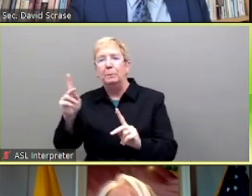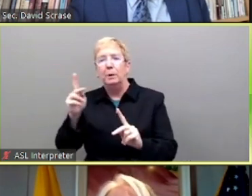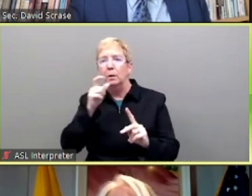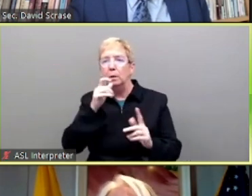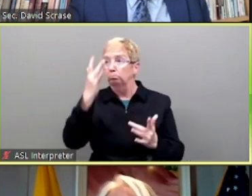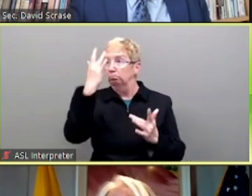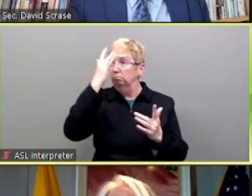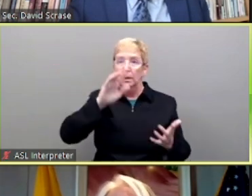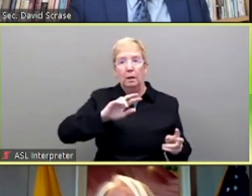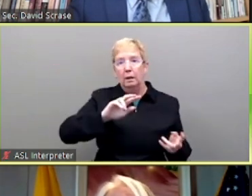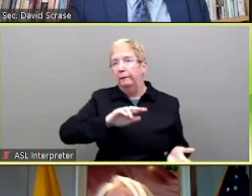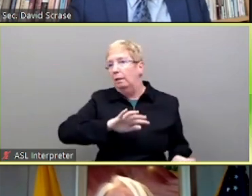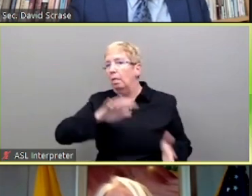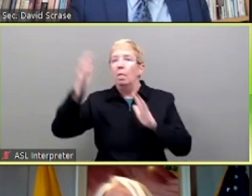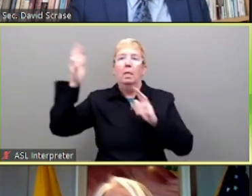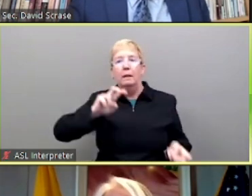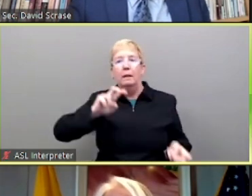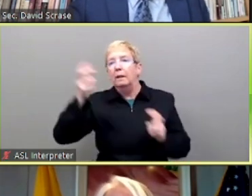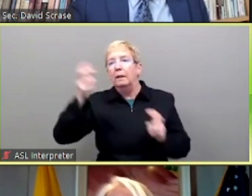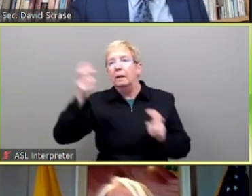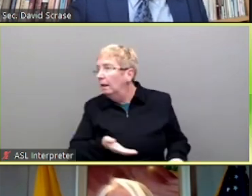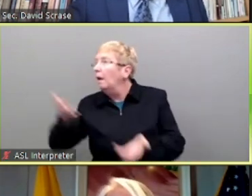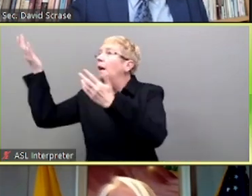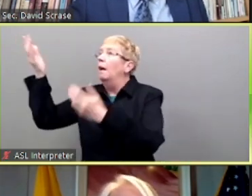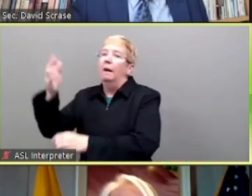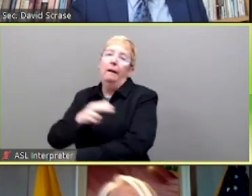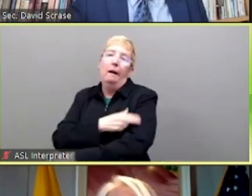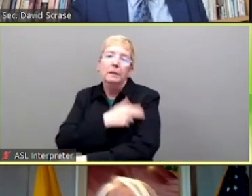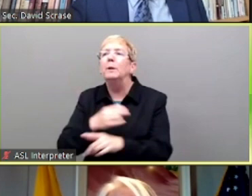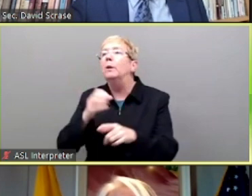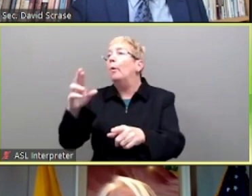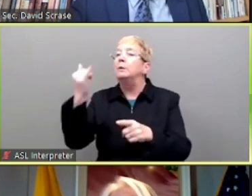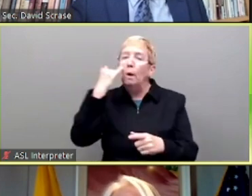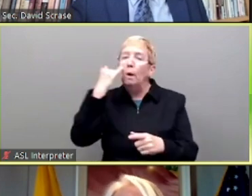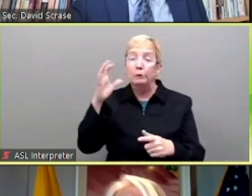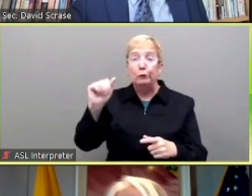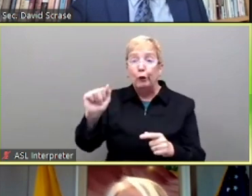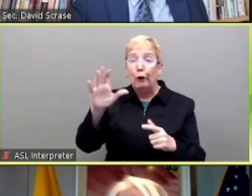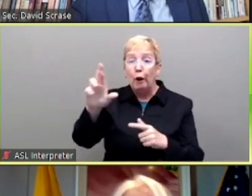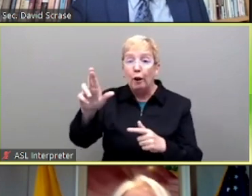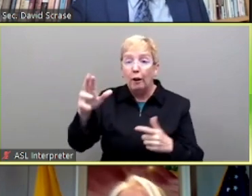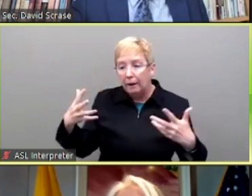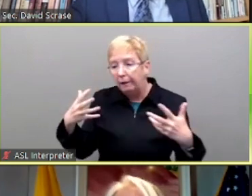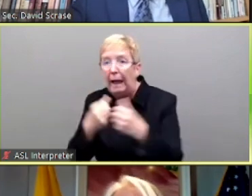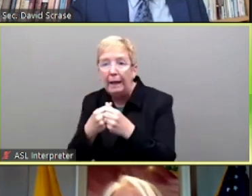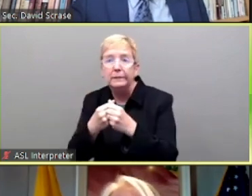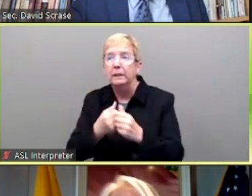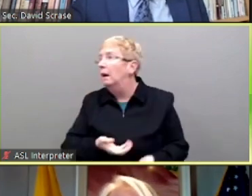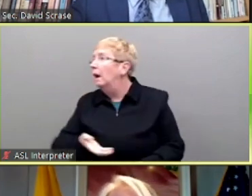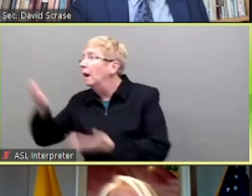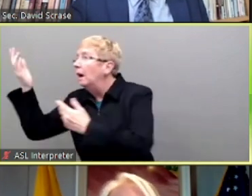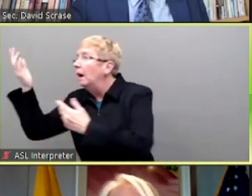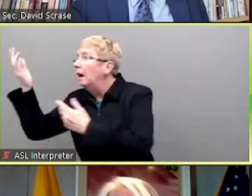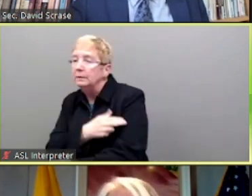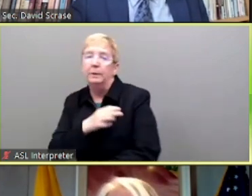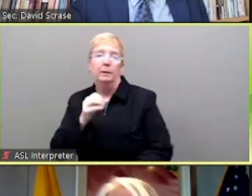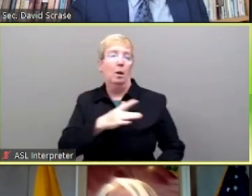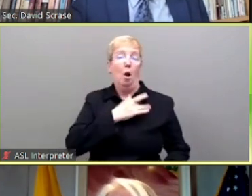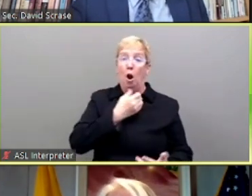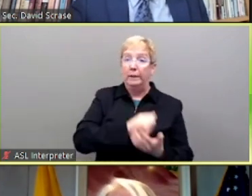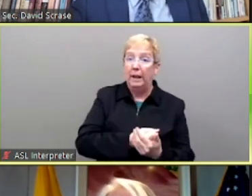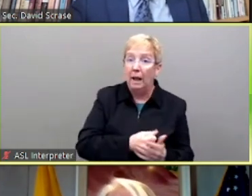might need care for an auto accident or acute appendicitis or a heart attack, or for all those